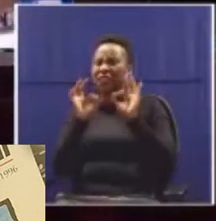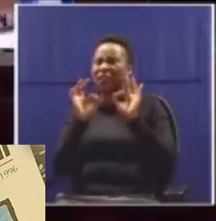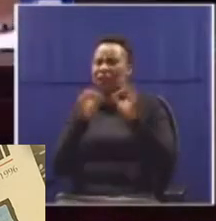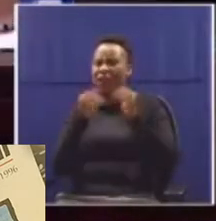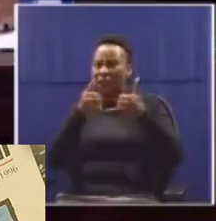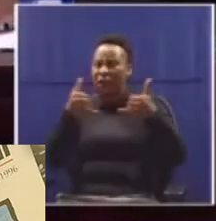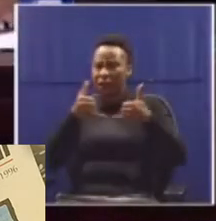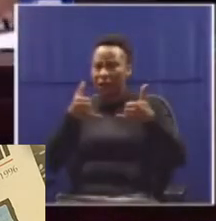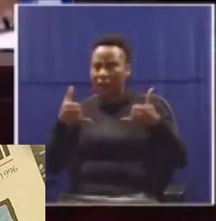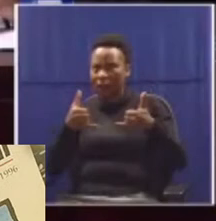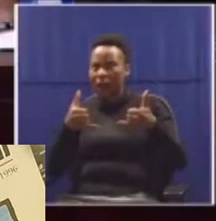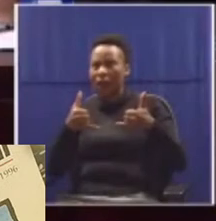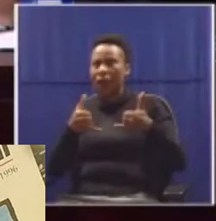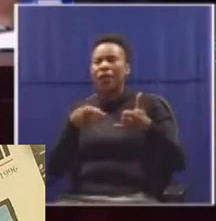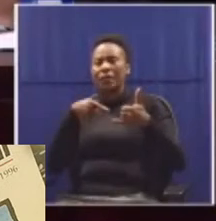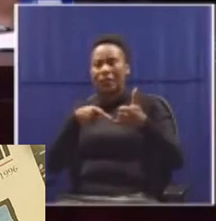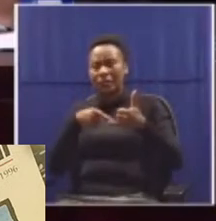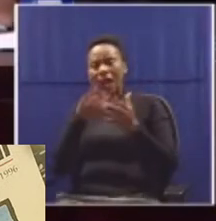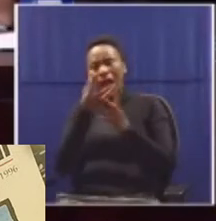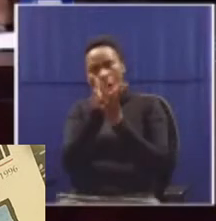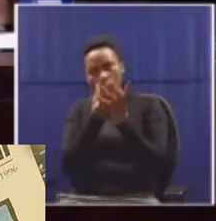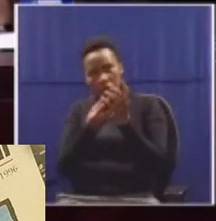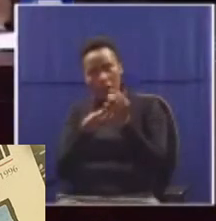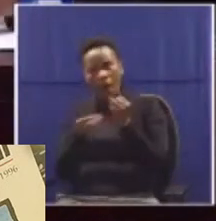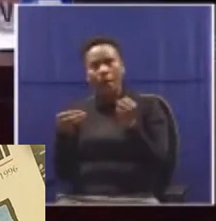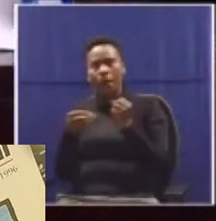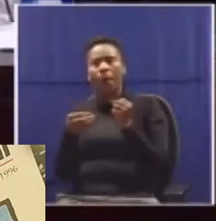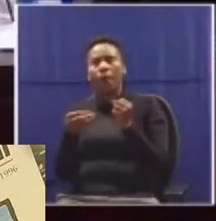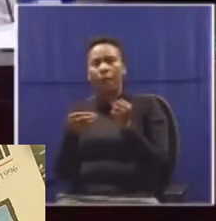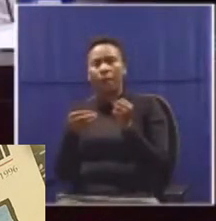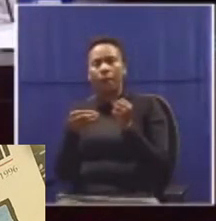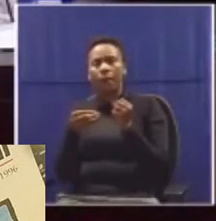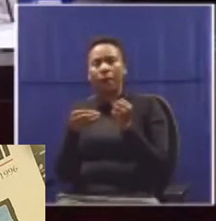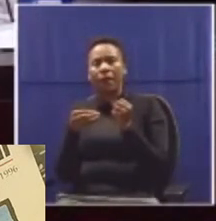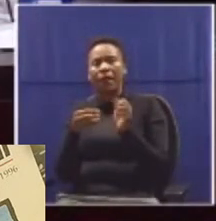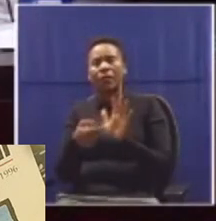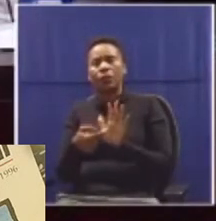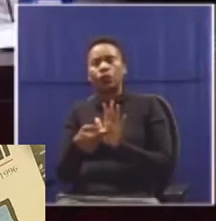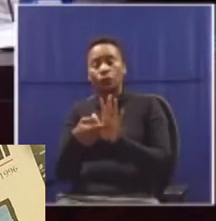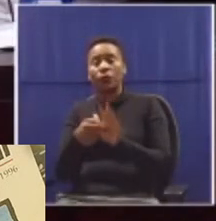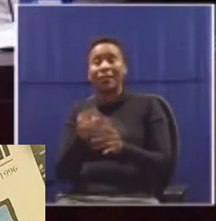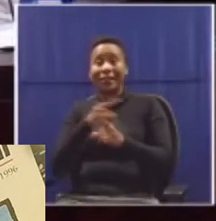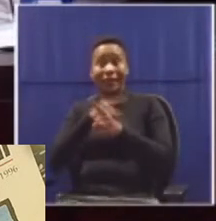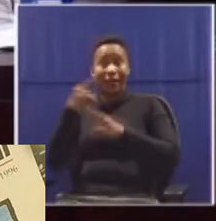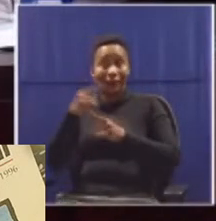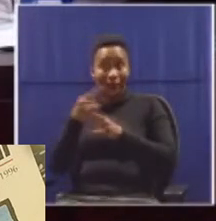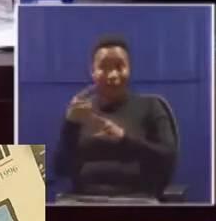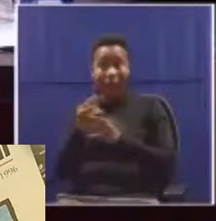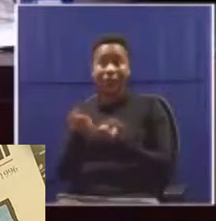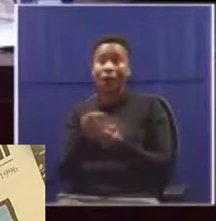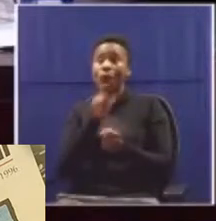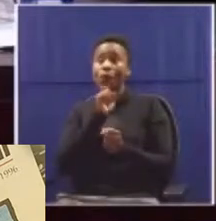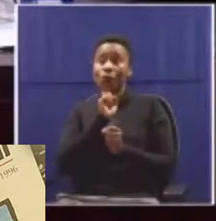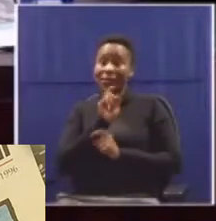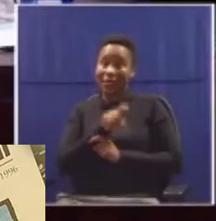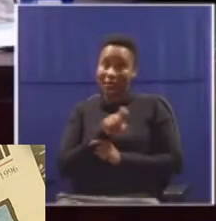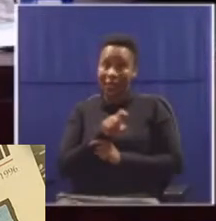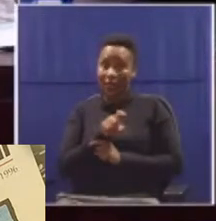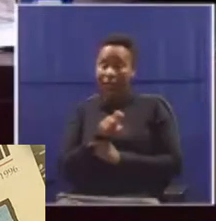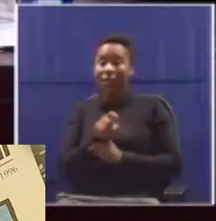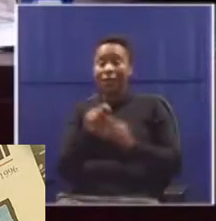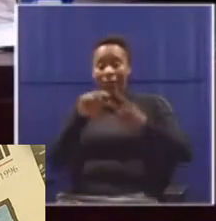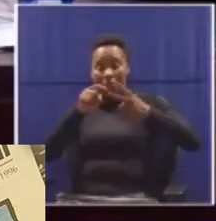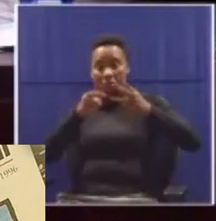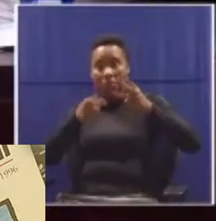refer to emulate outcomes and that requires demonstrating their success of implementation the number of successful